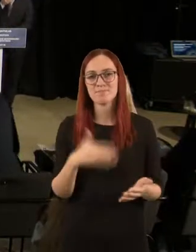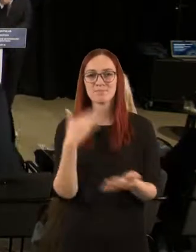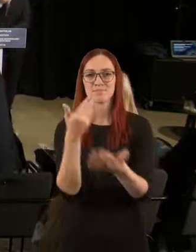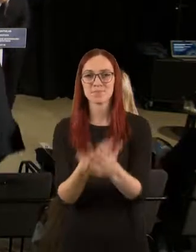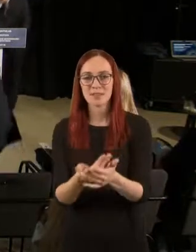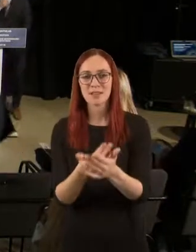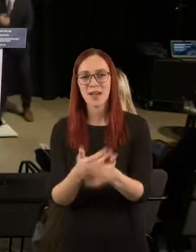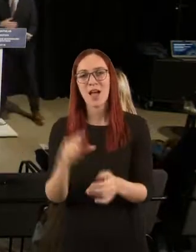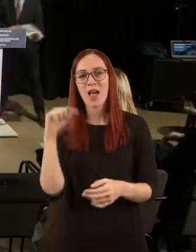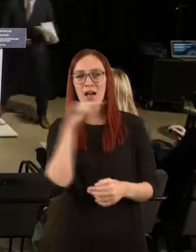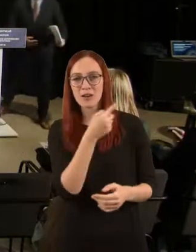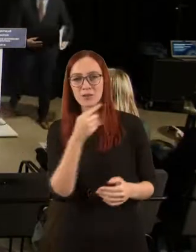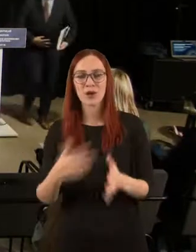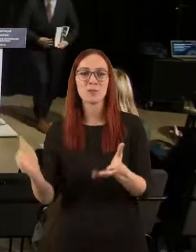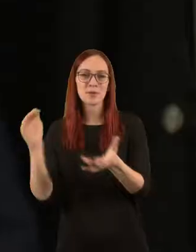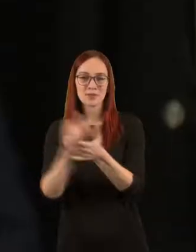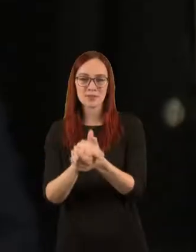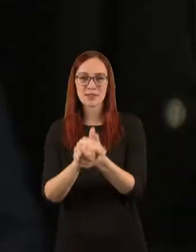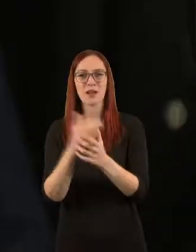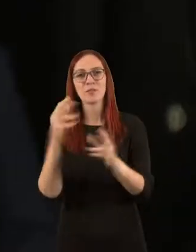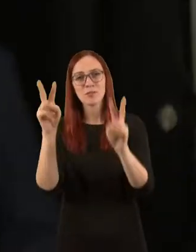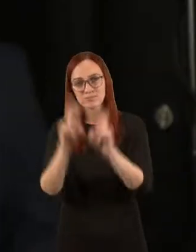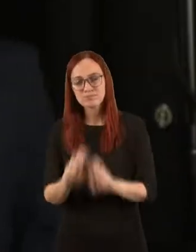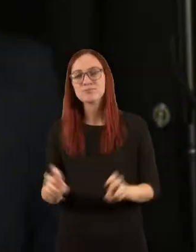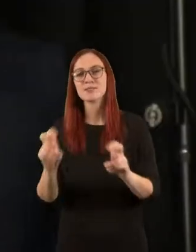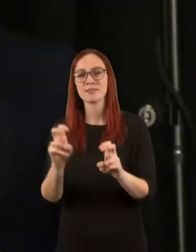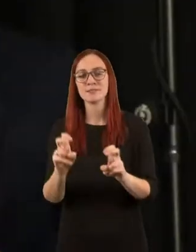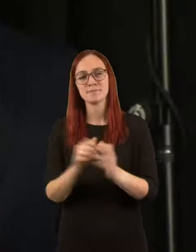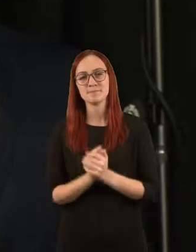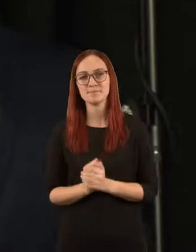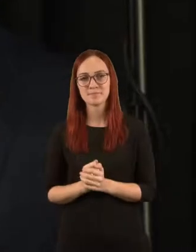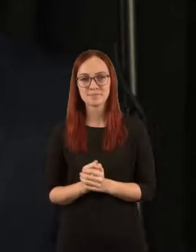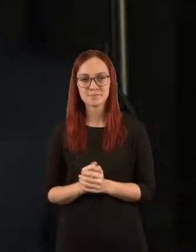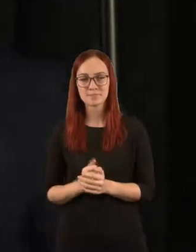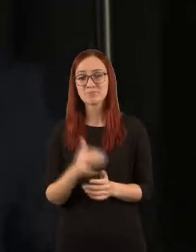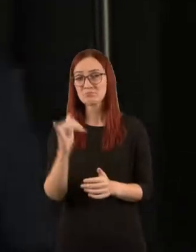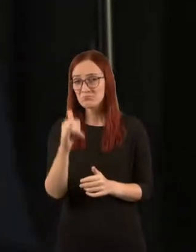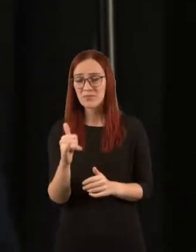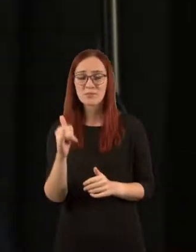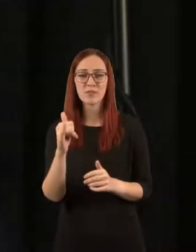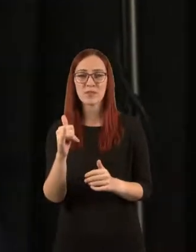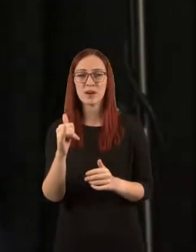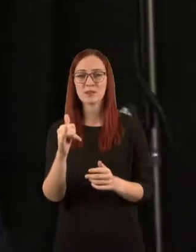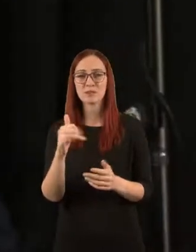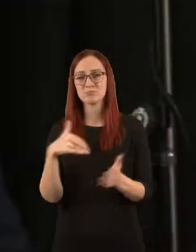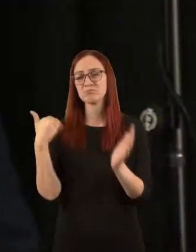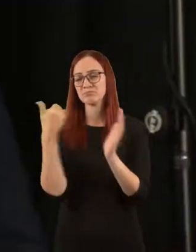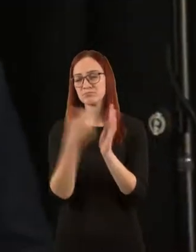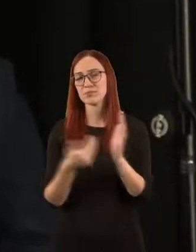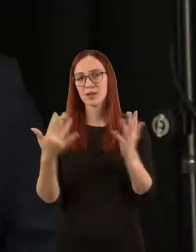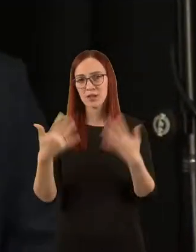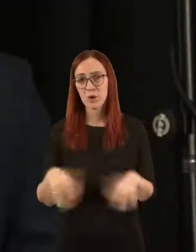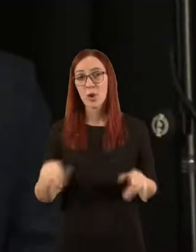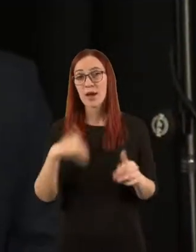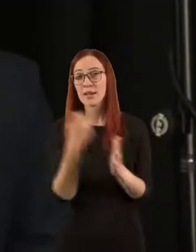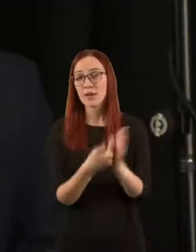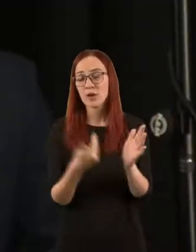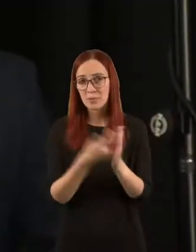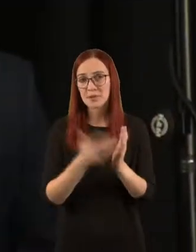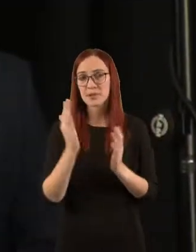the Secretary General of the OECD and the Prime Minister and the Minister for the